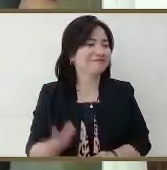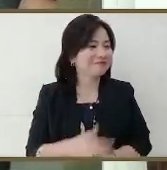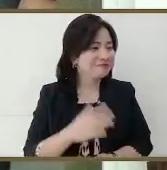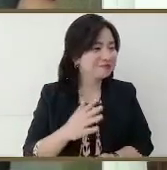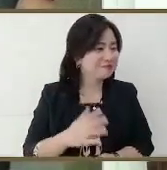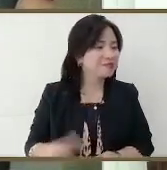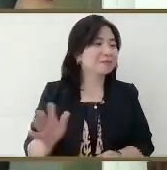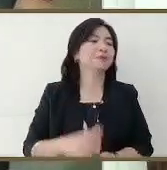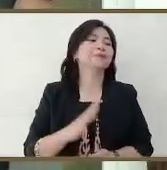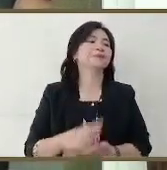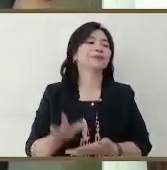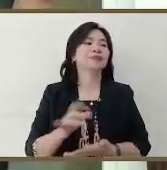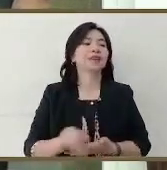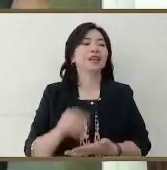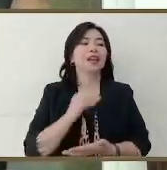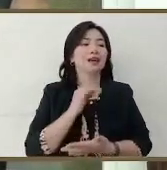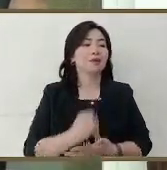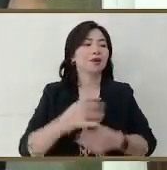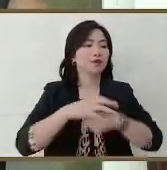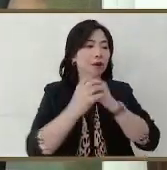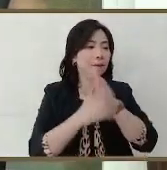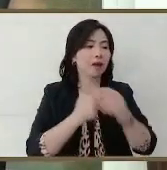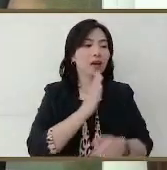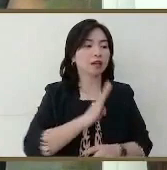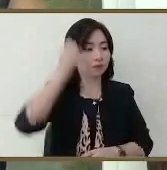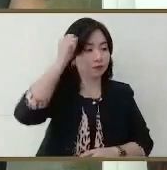Lamb. Musical's playlist.